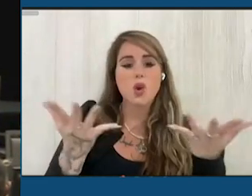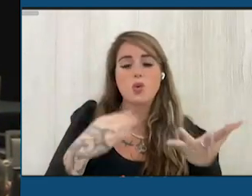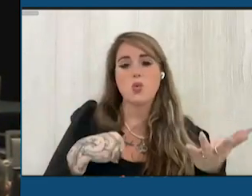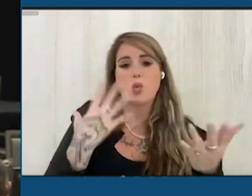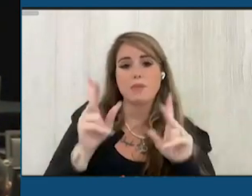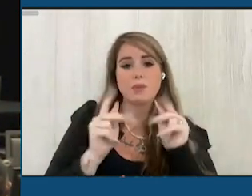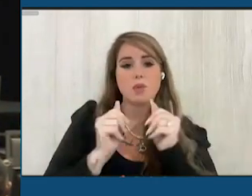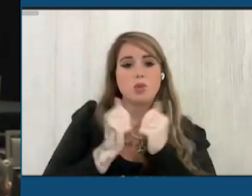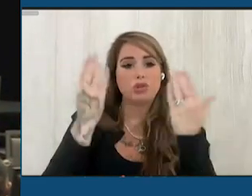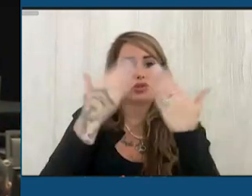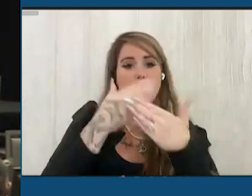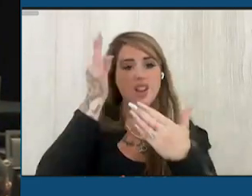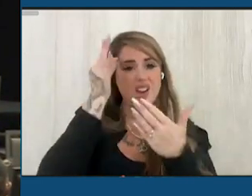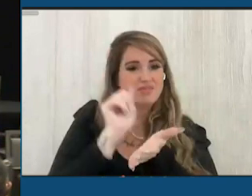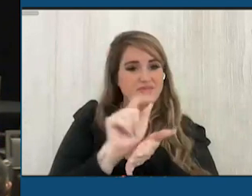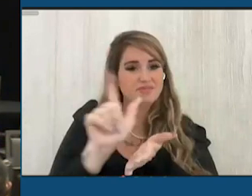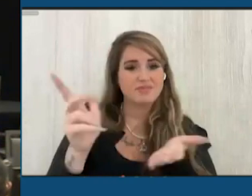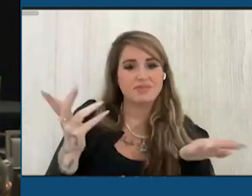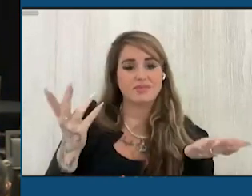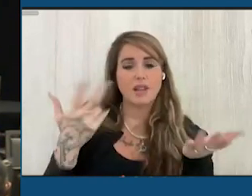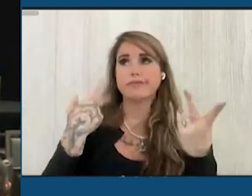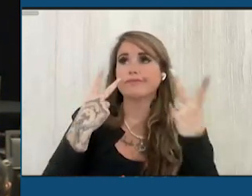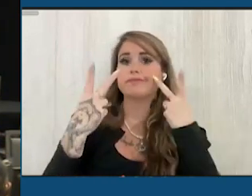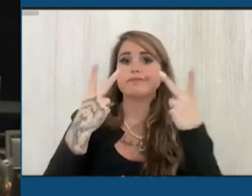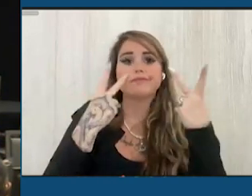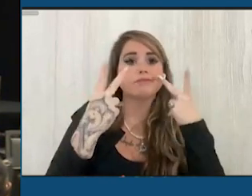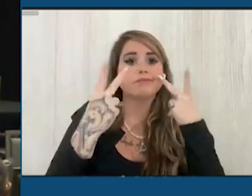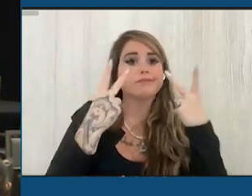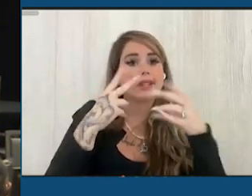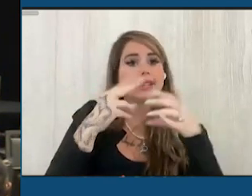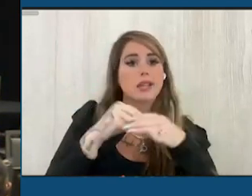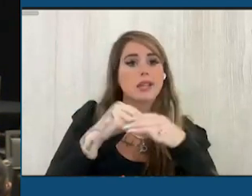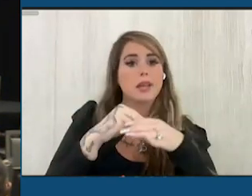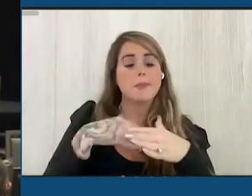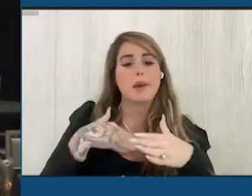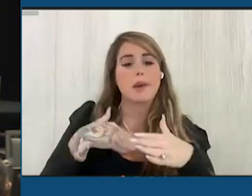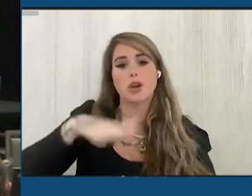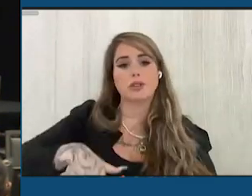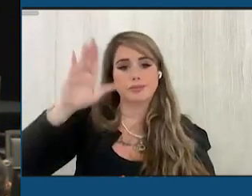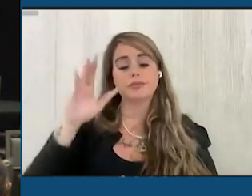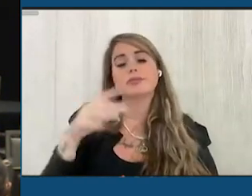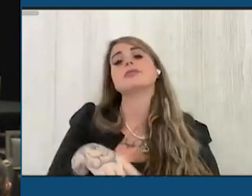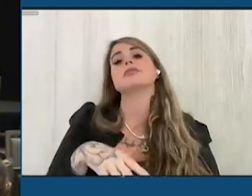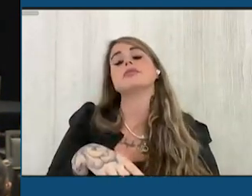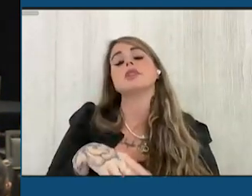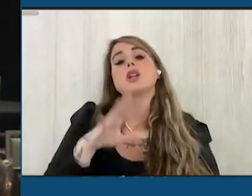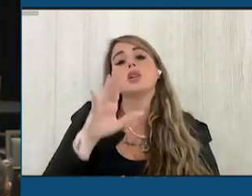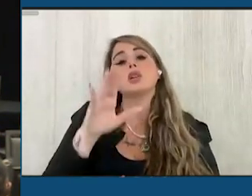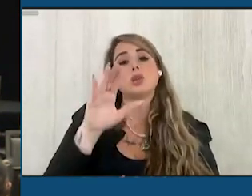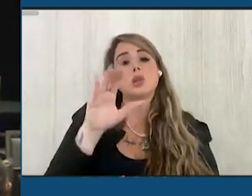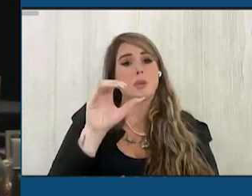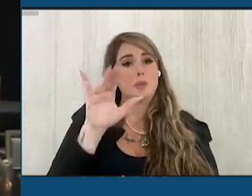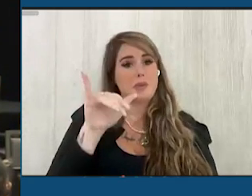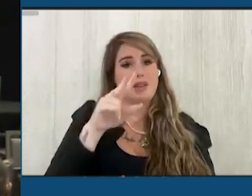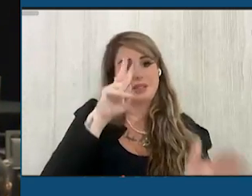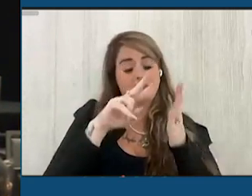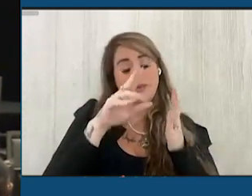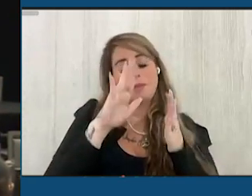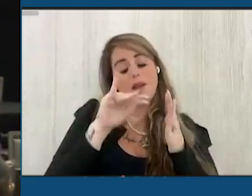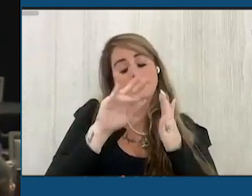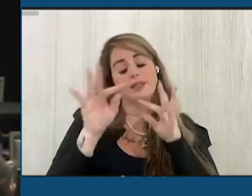hair. That's what I witnessed growing up in my childhood. And so by definition, I'm going to be not